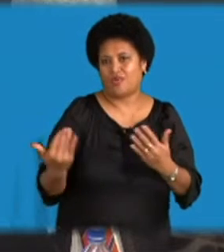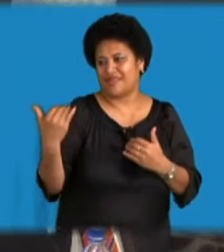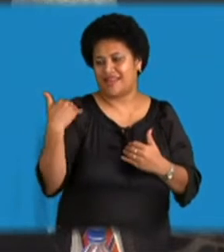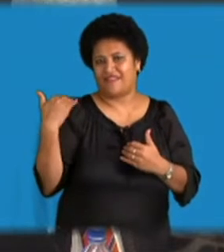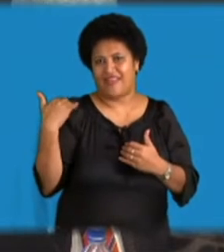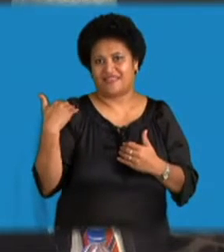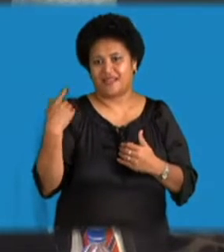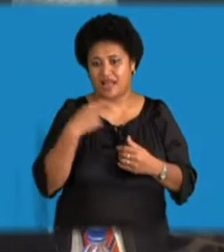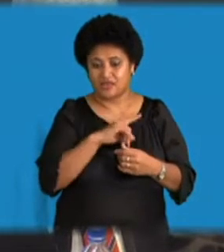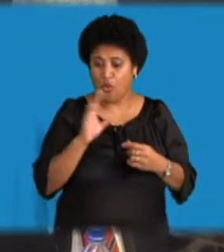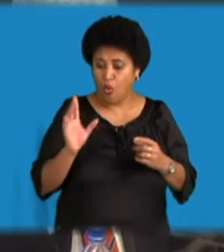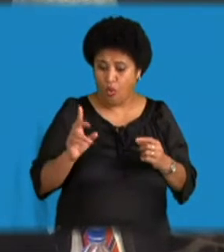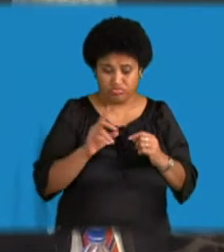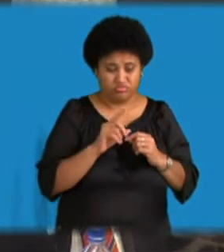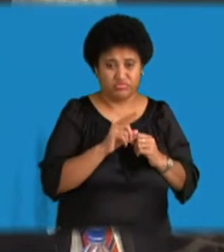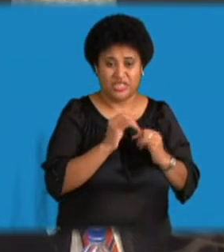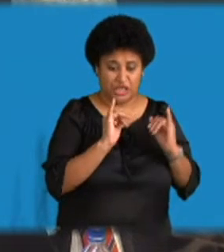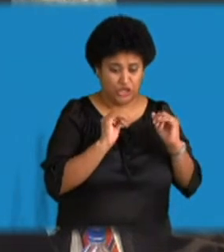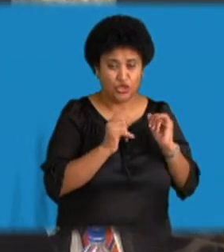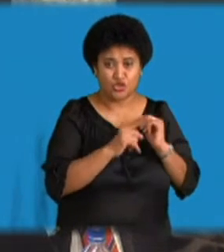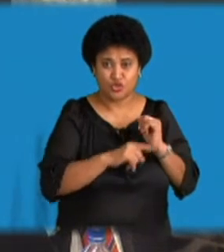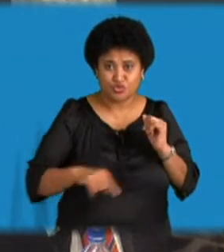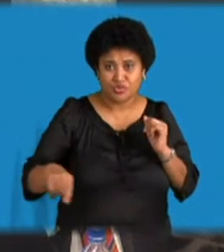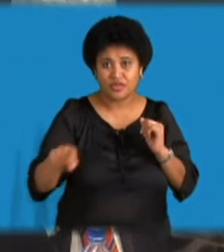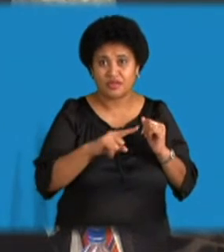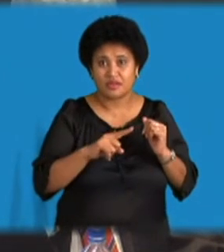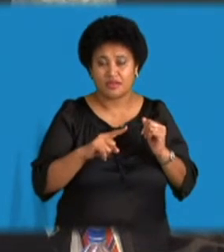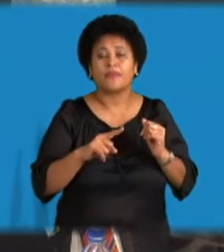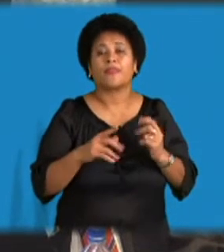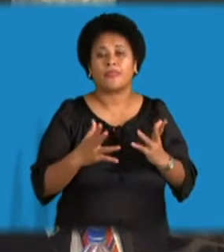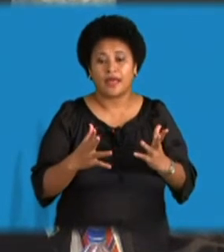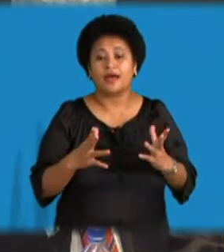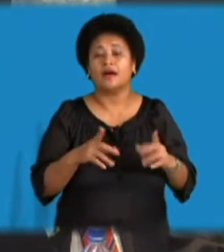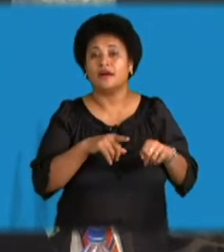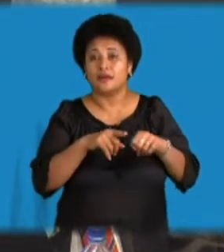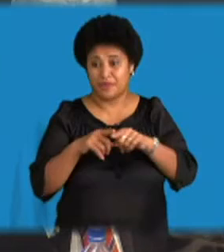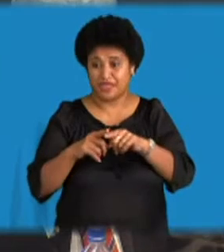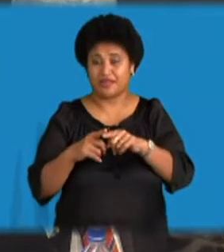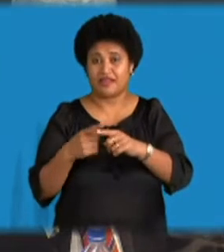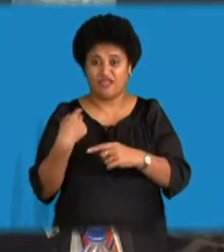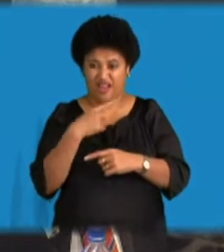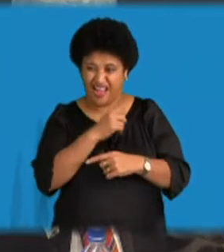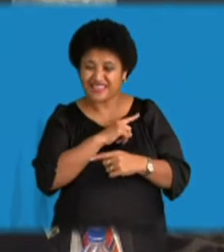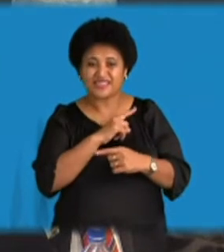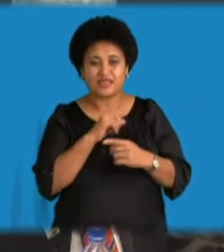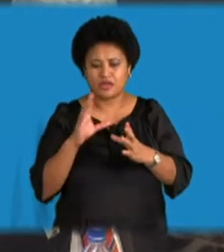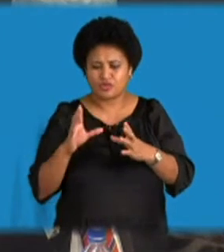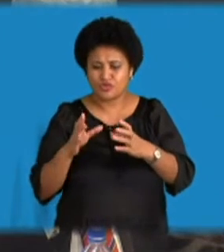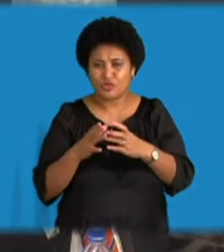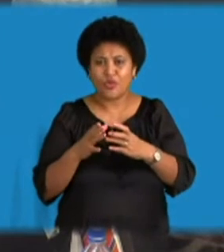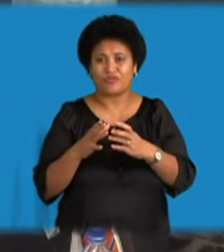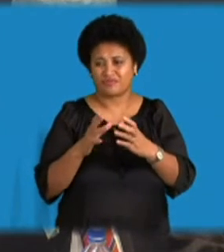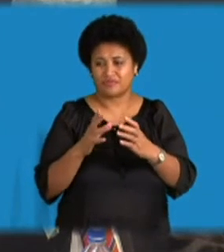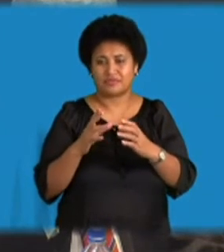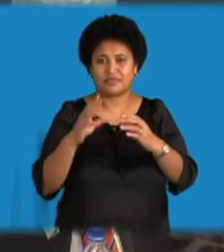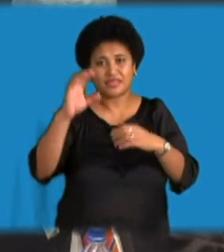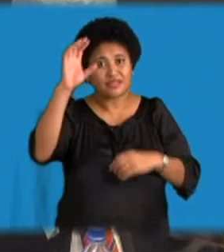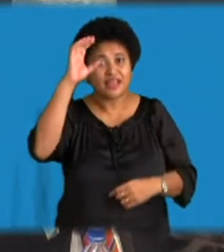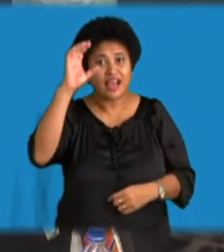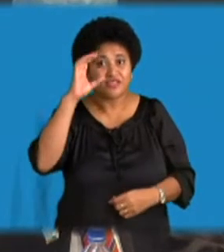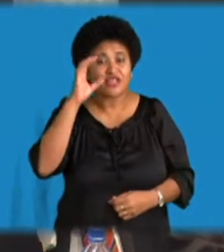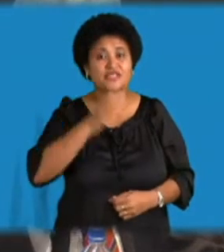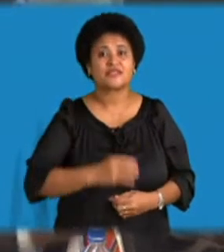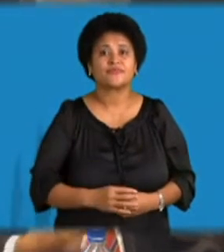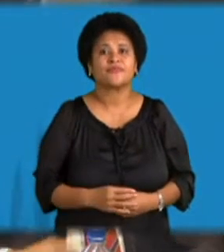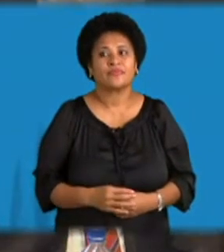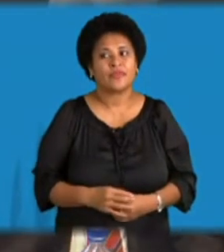all of these combined, Madam Speaker, means that we as countries that are vulnerable at the cold face of climate change, we need to be